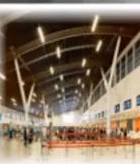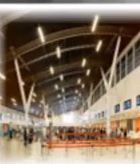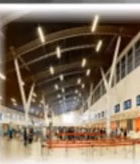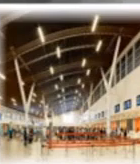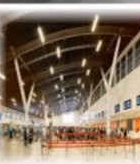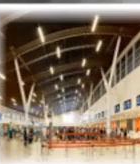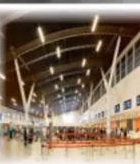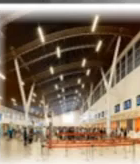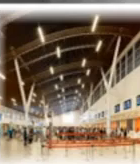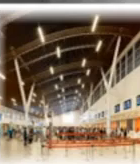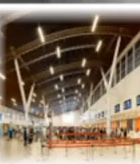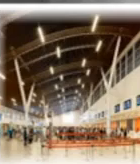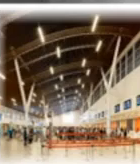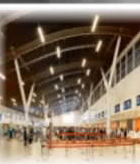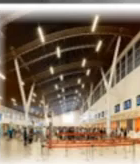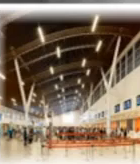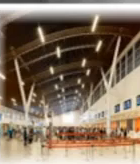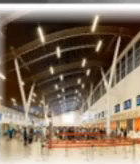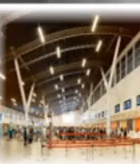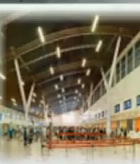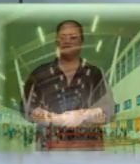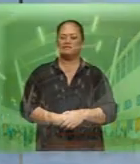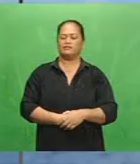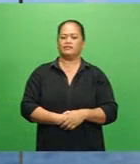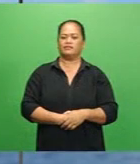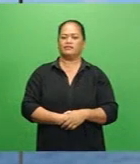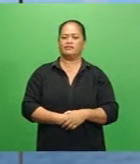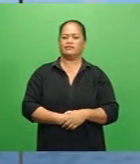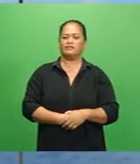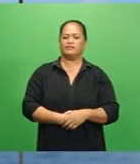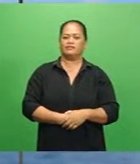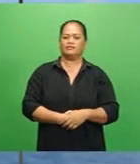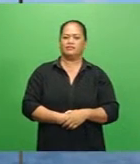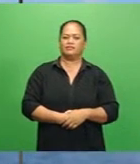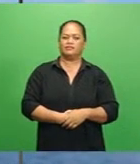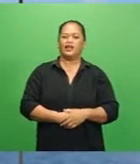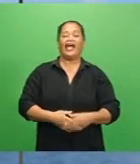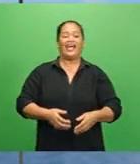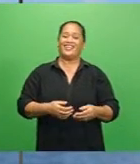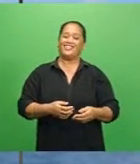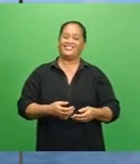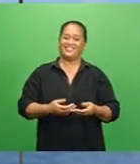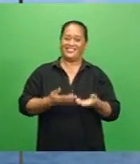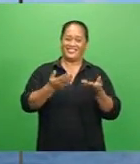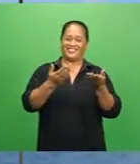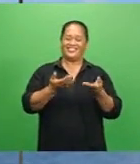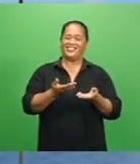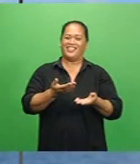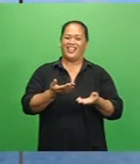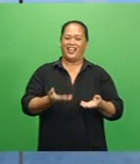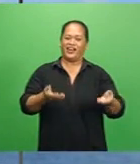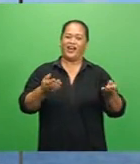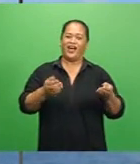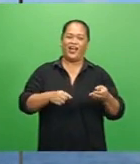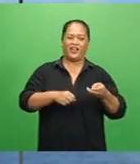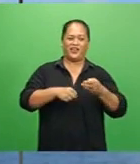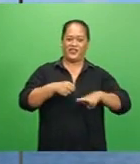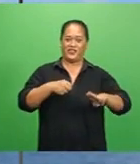our FBC website to answer. You can send us newsworthy pictures and videos on